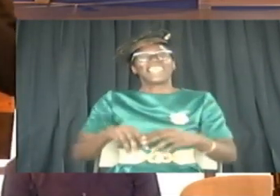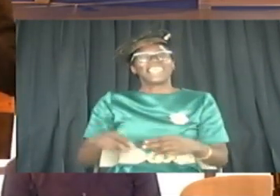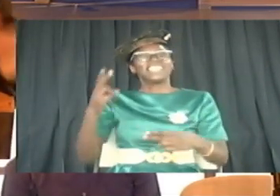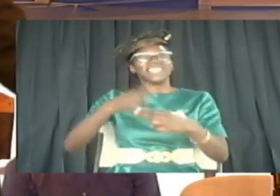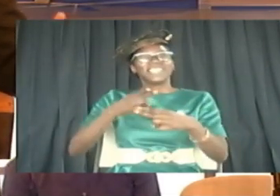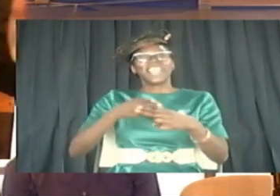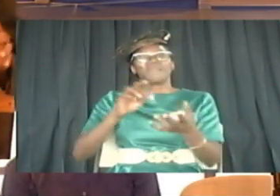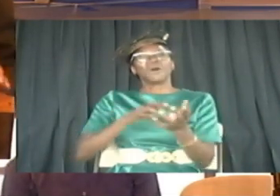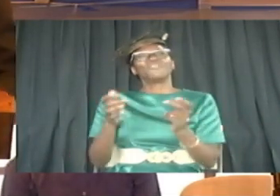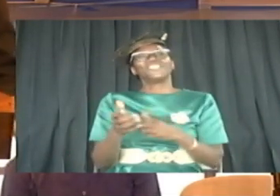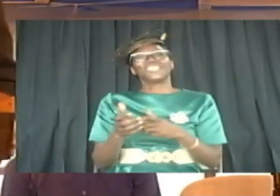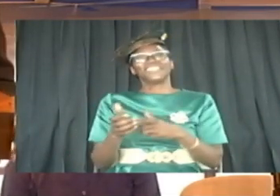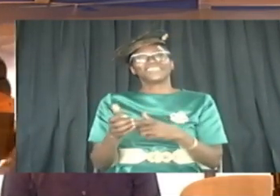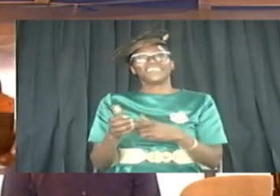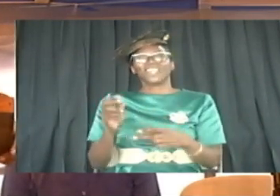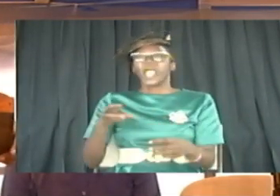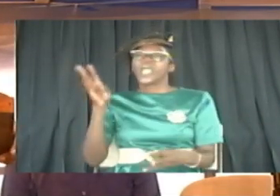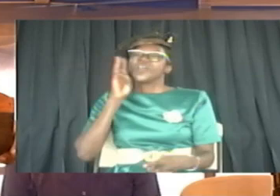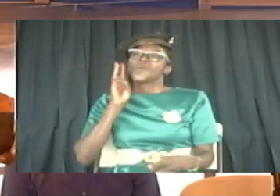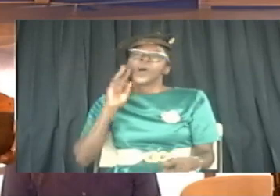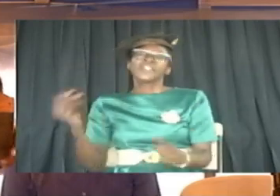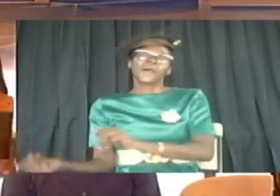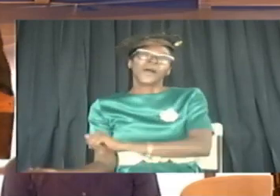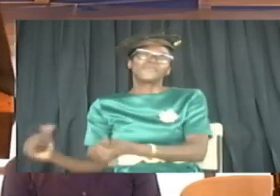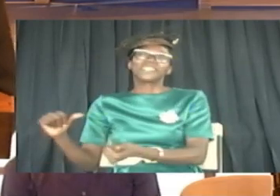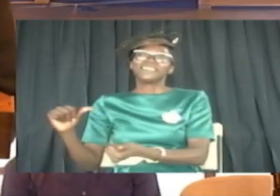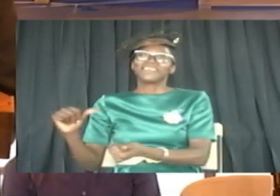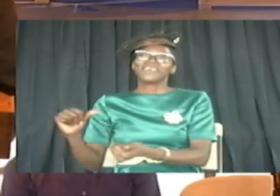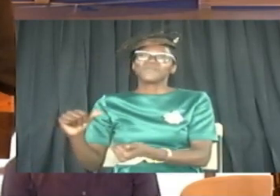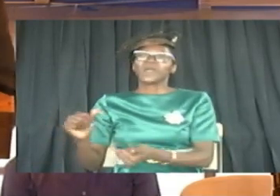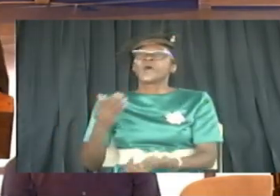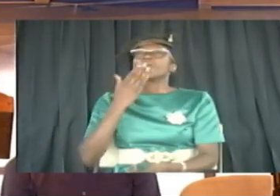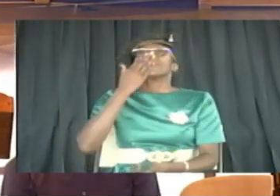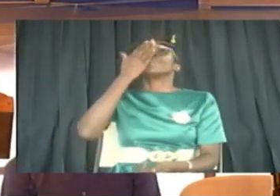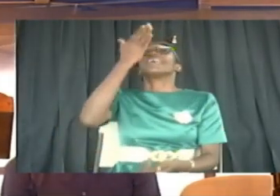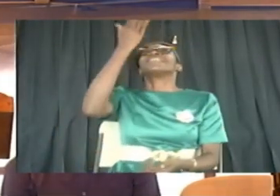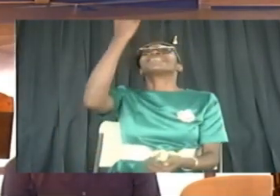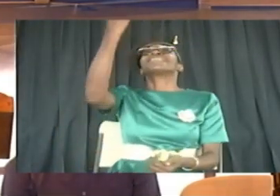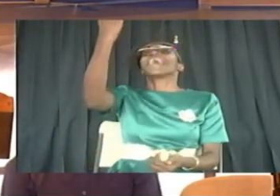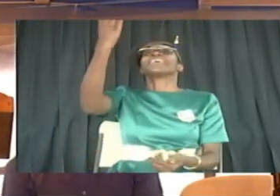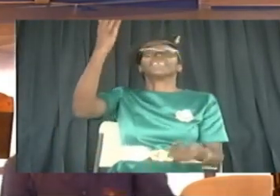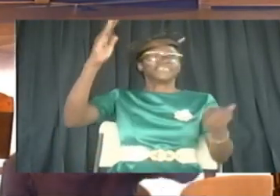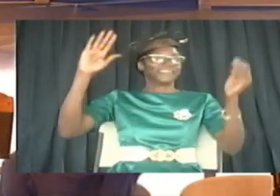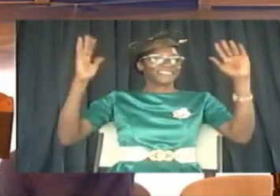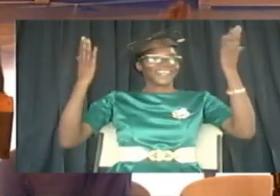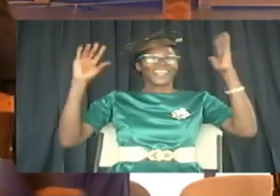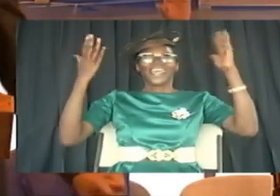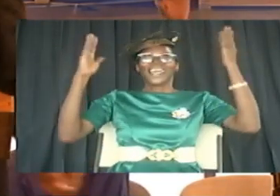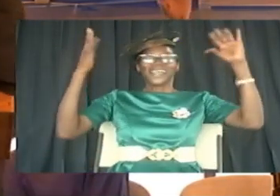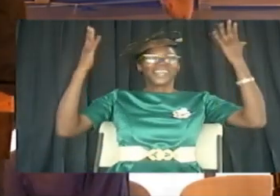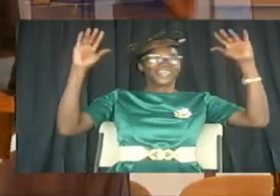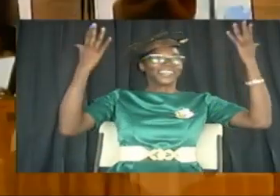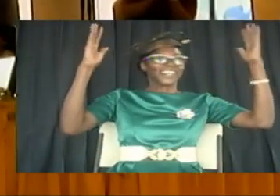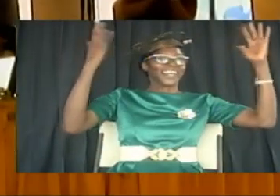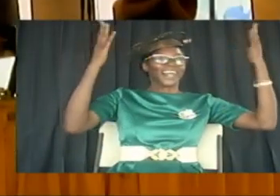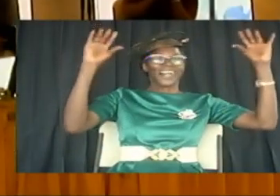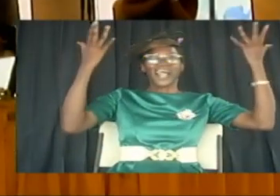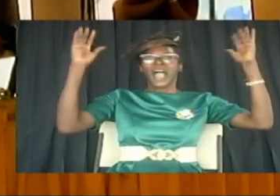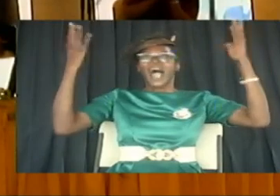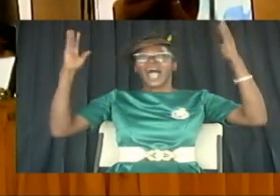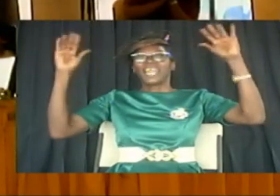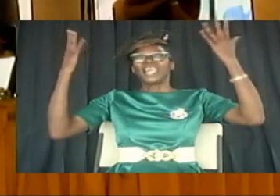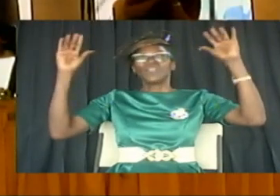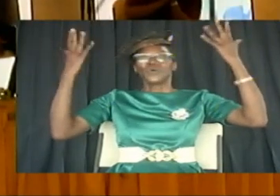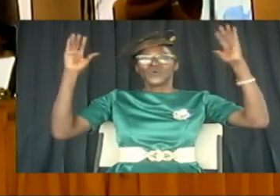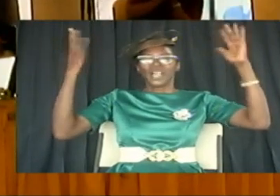of Jesus in water baptism. And we give God thanks. Put your hands together for the great God of heaven. He